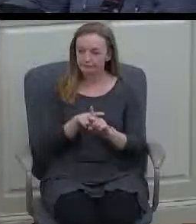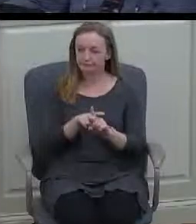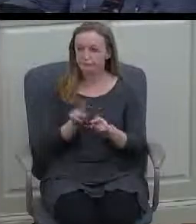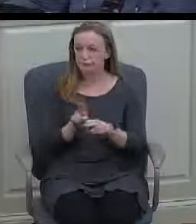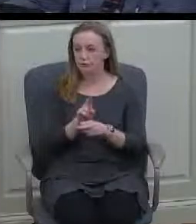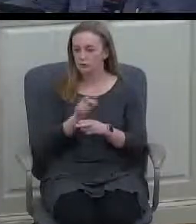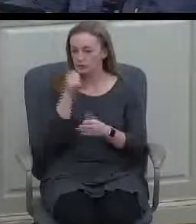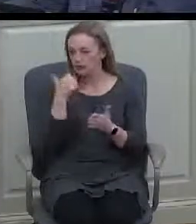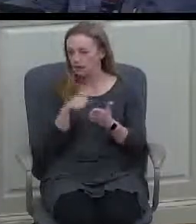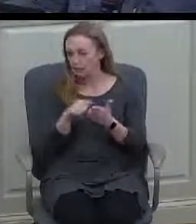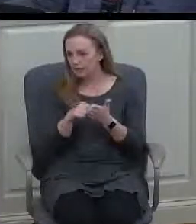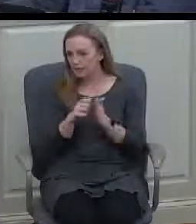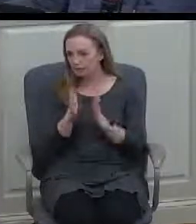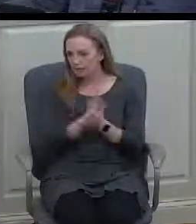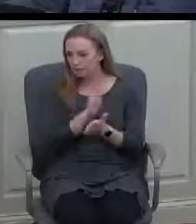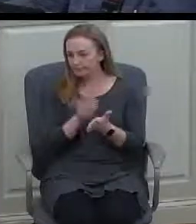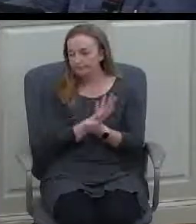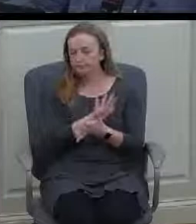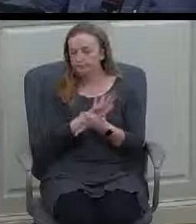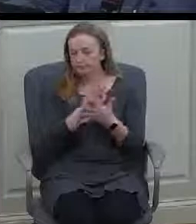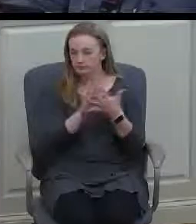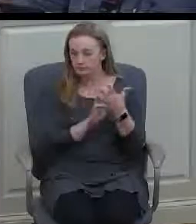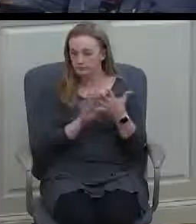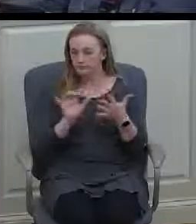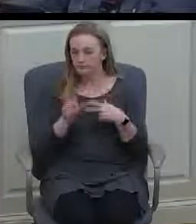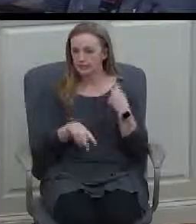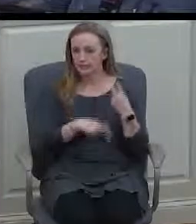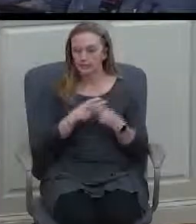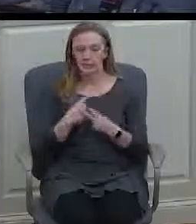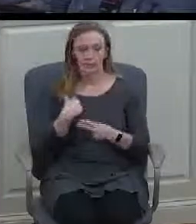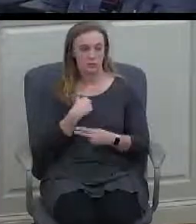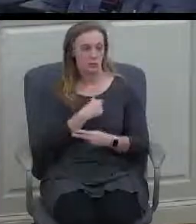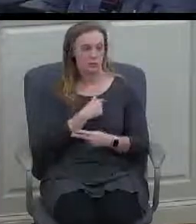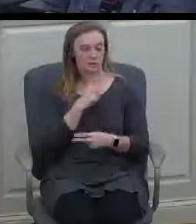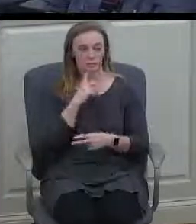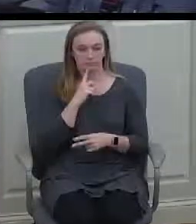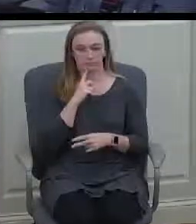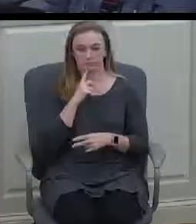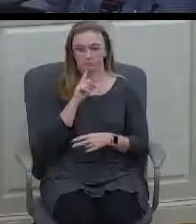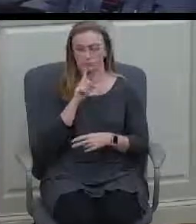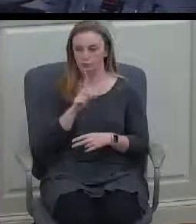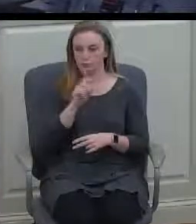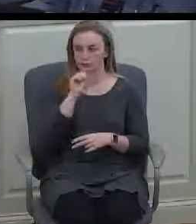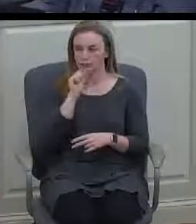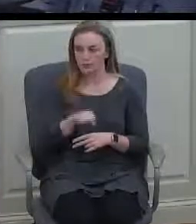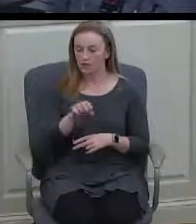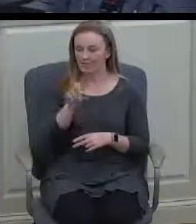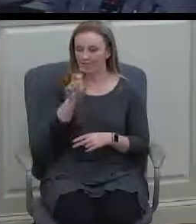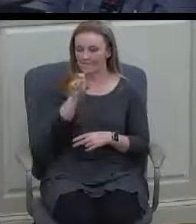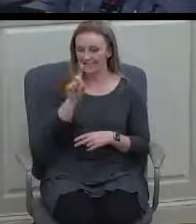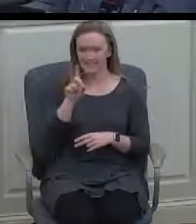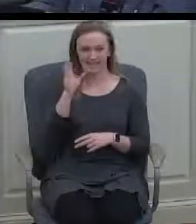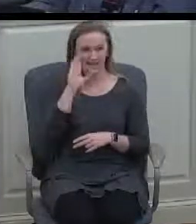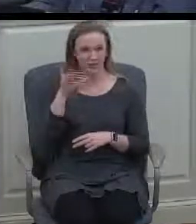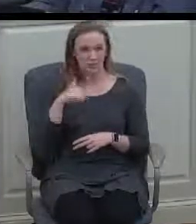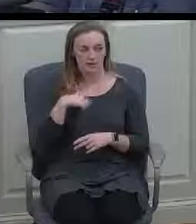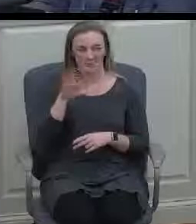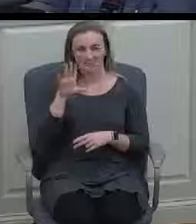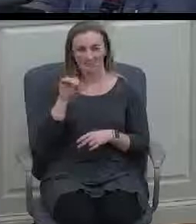and how to implement those types of things. We particularly like the deed. I know there was like 50 iterations of